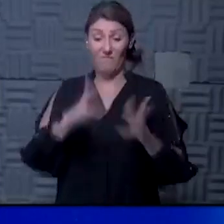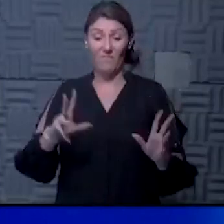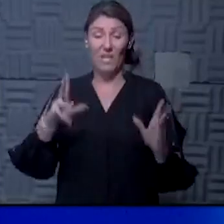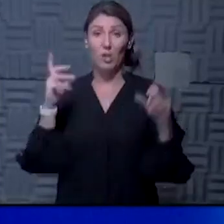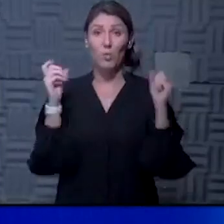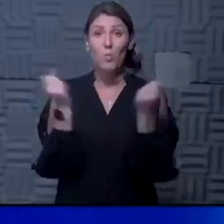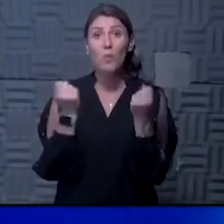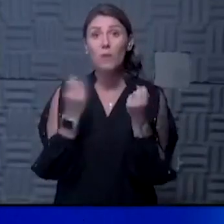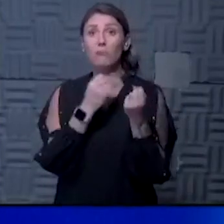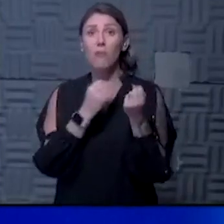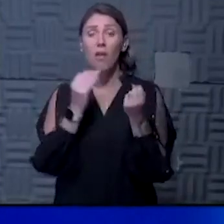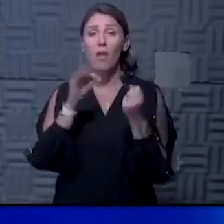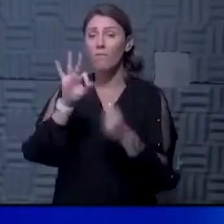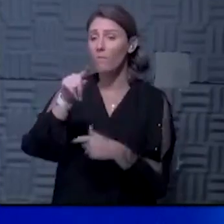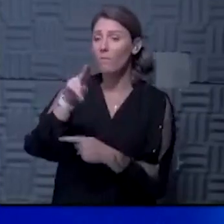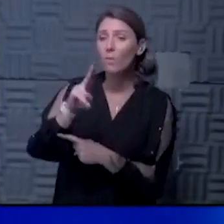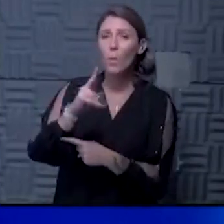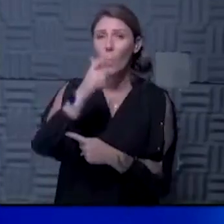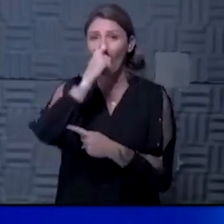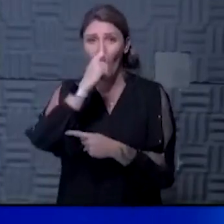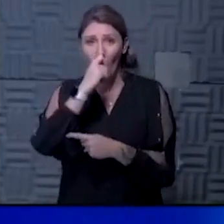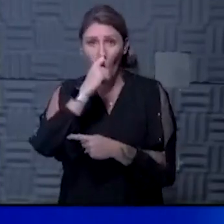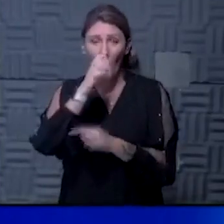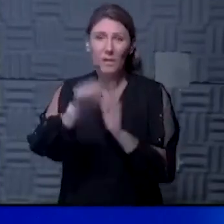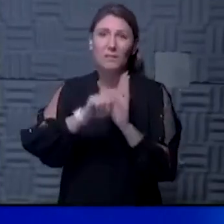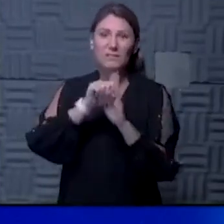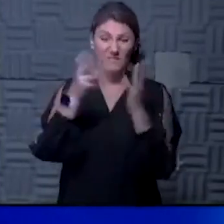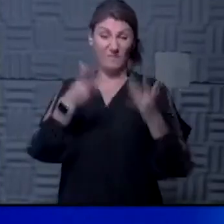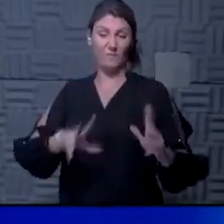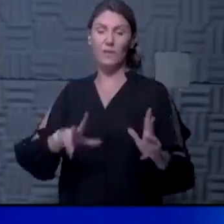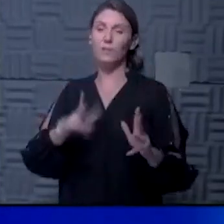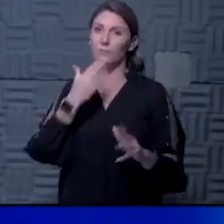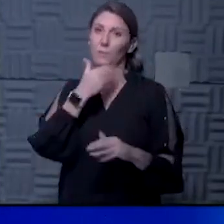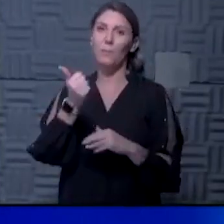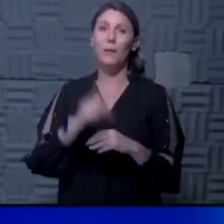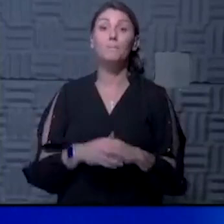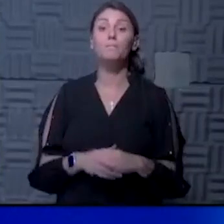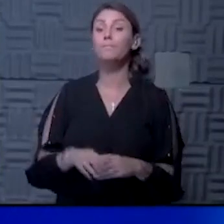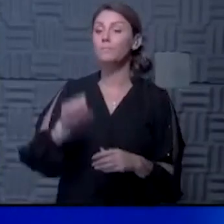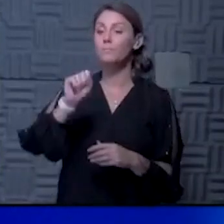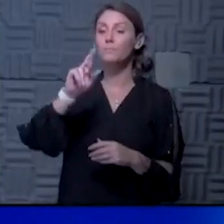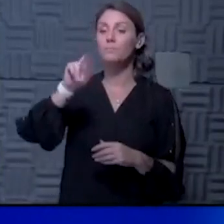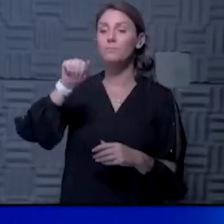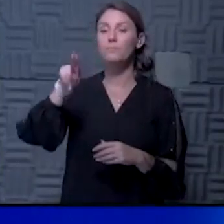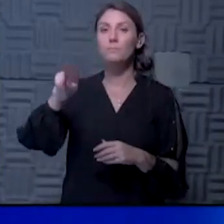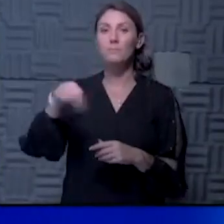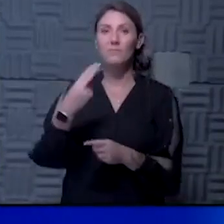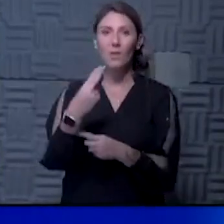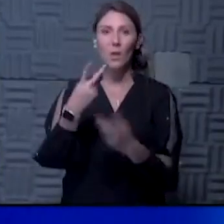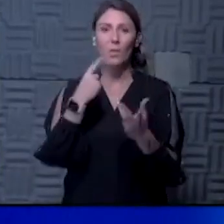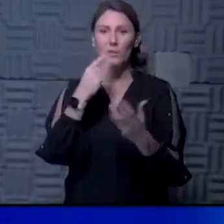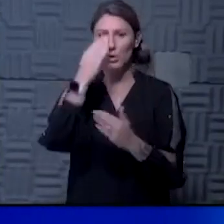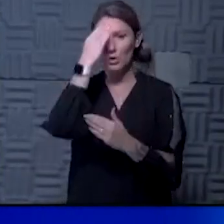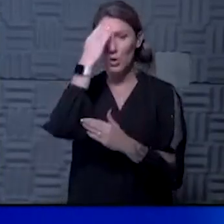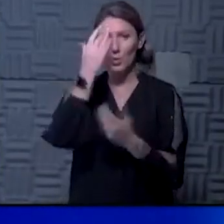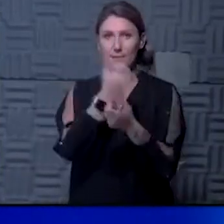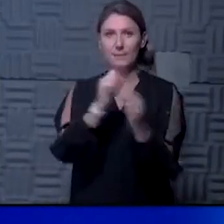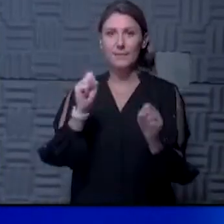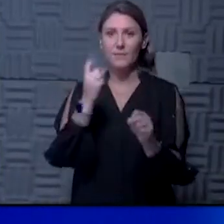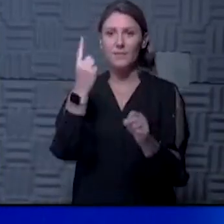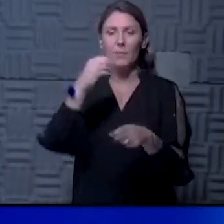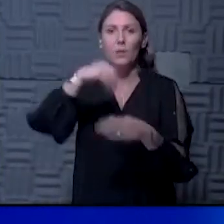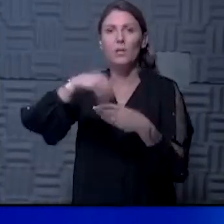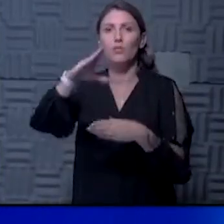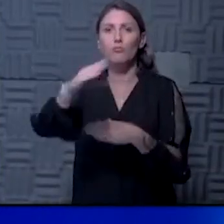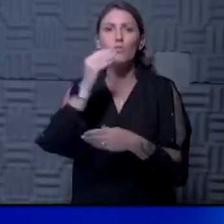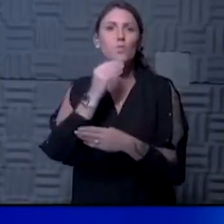flu and cold season, I think we're going to be a lot better off after that. Sarah wants to know, is it safe to be around someone in your home who